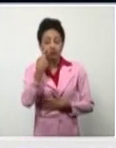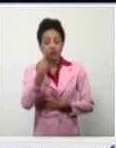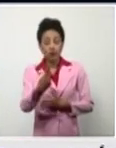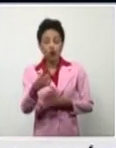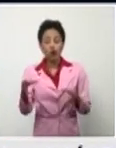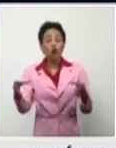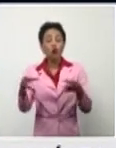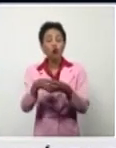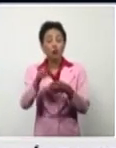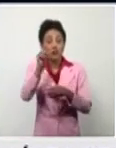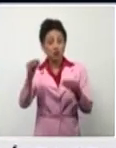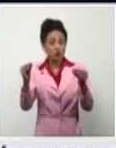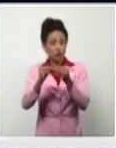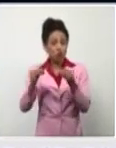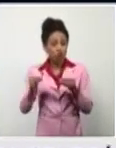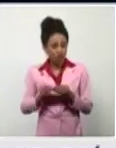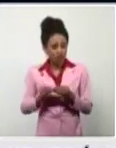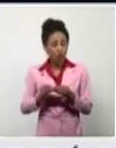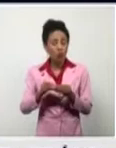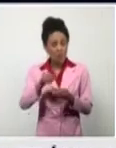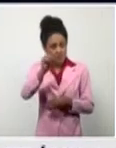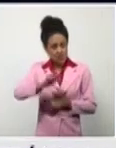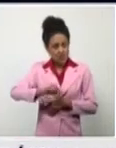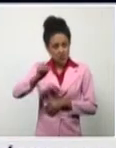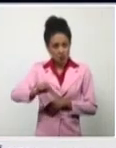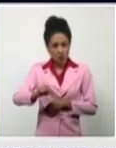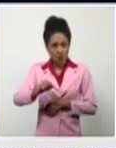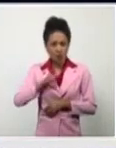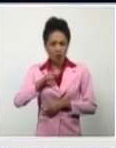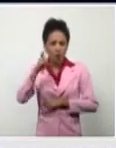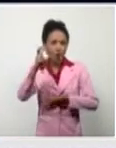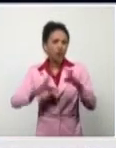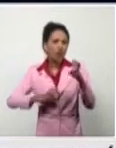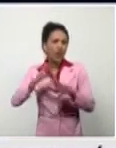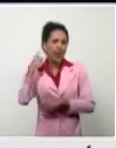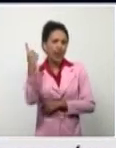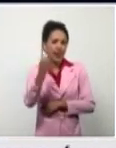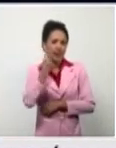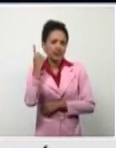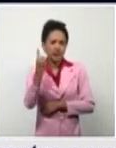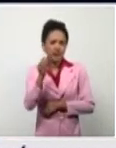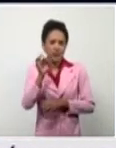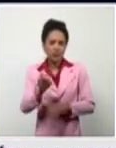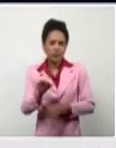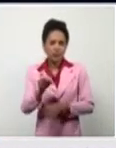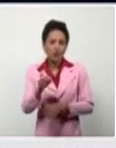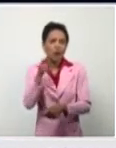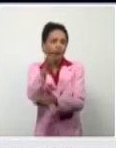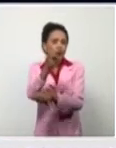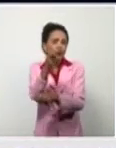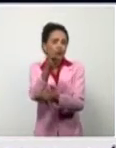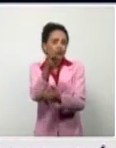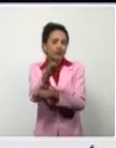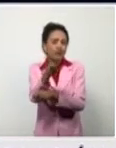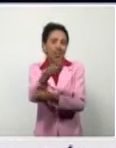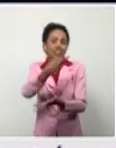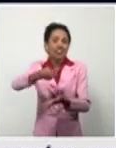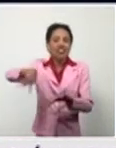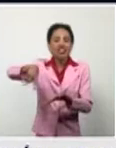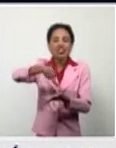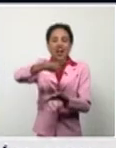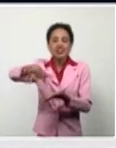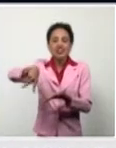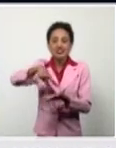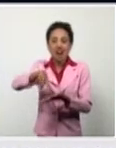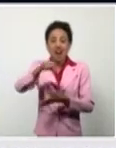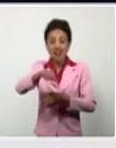And when the contact tracing and epidemiological study of the case was conducted, it was noticed that there